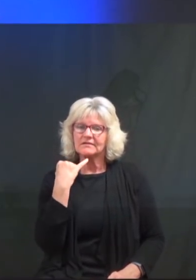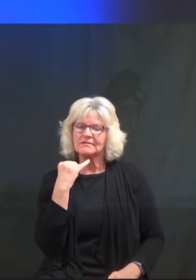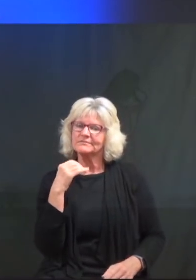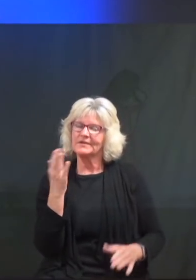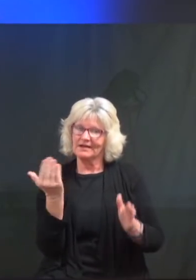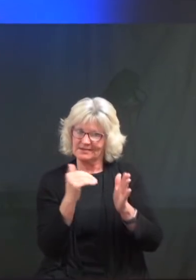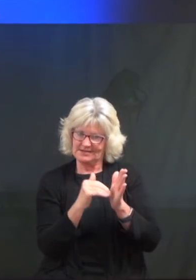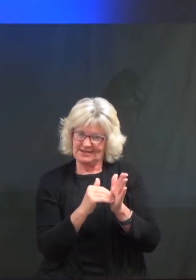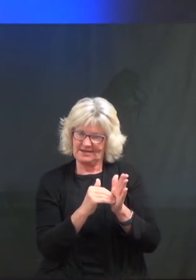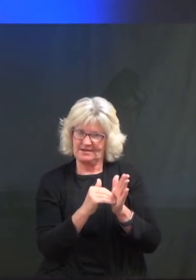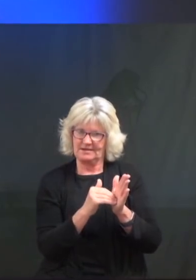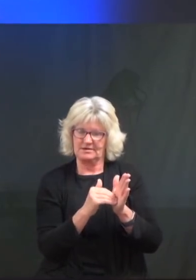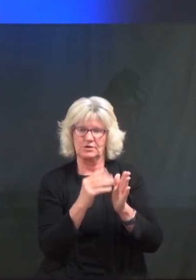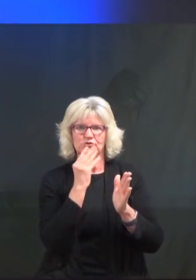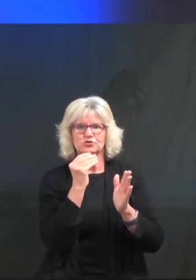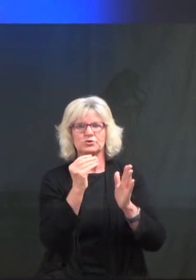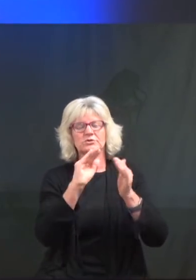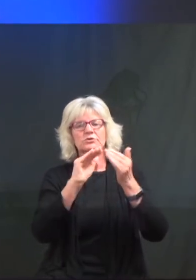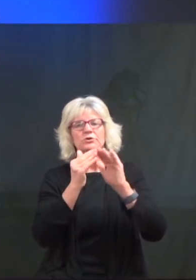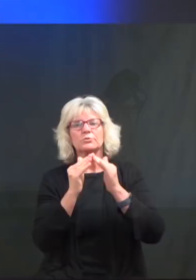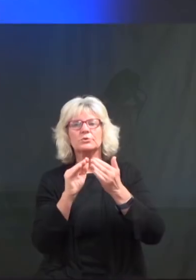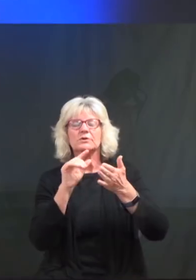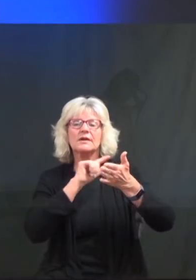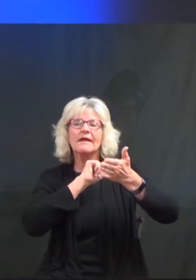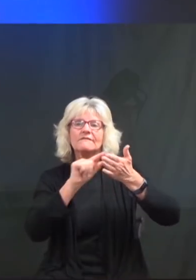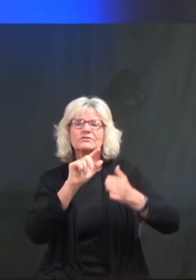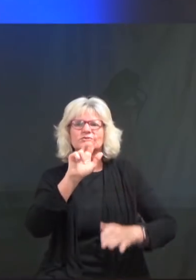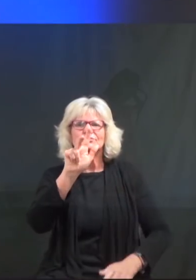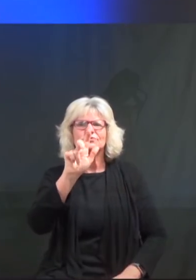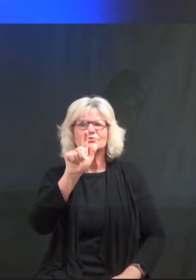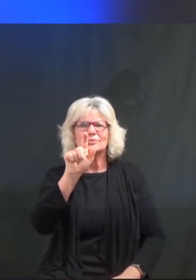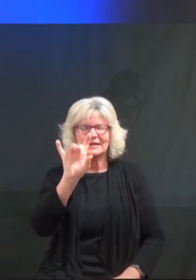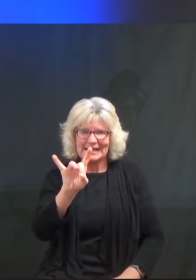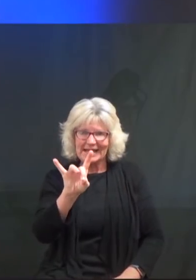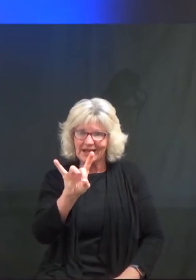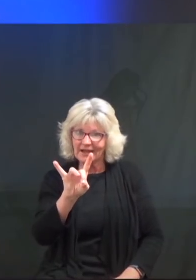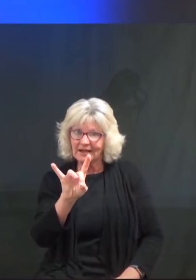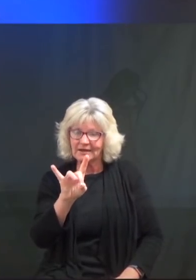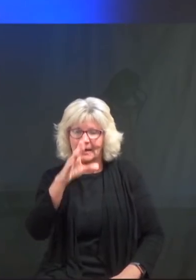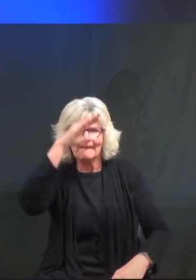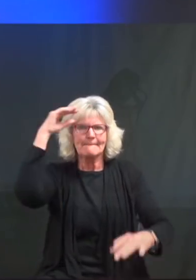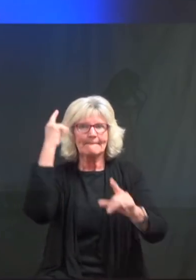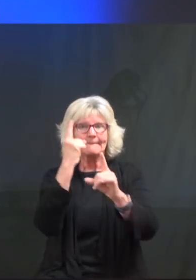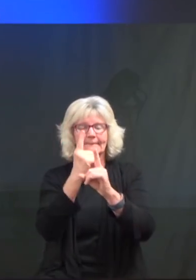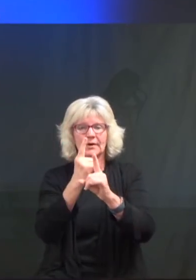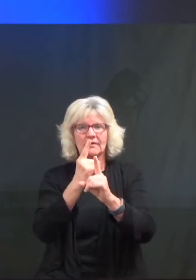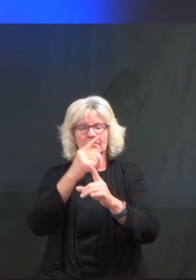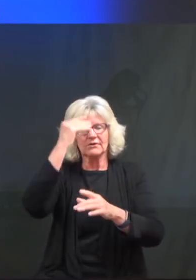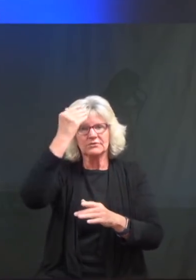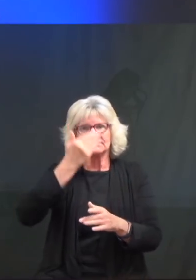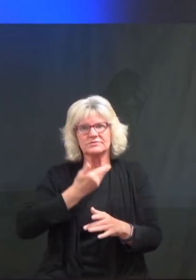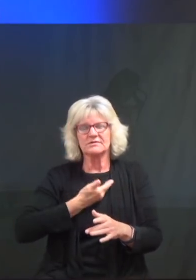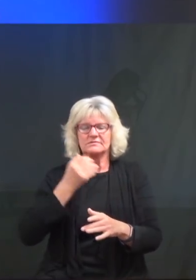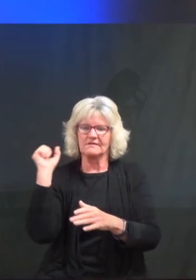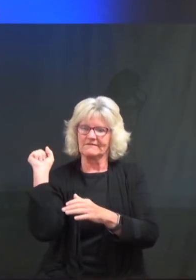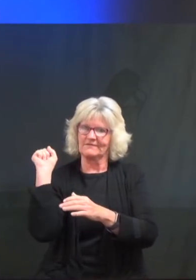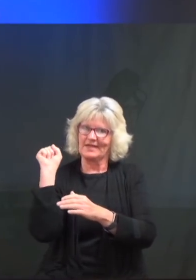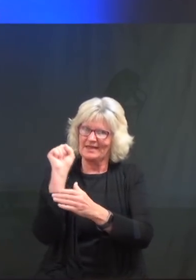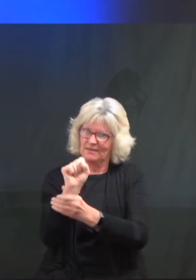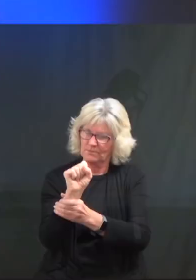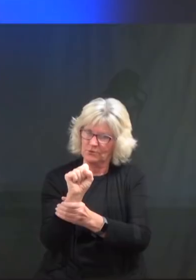talking to the Jewish community, verse 28, brothers, sons of Abraham. We know this is the focus